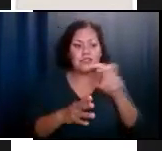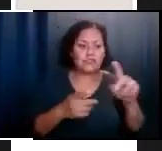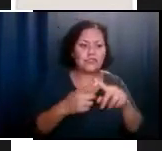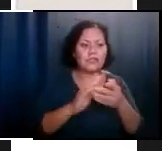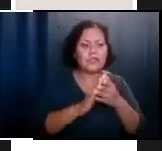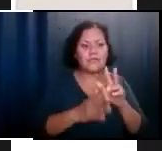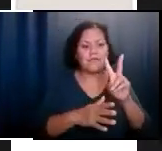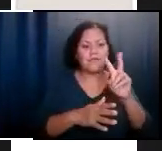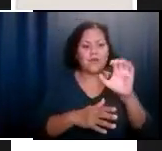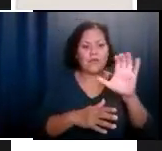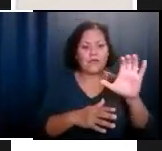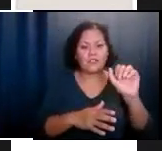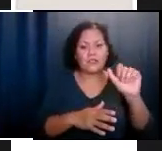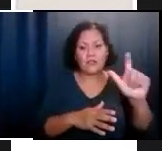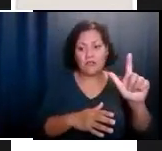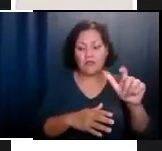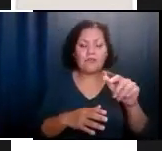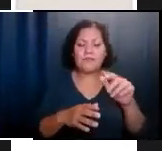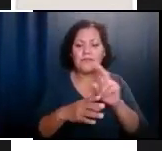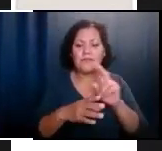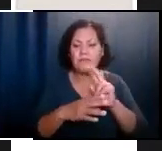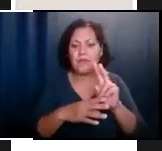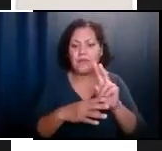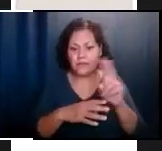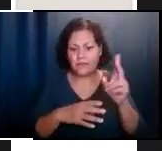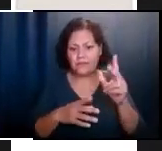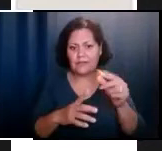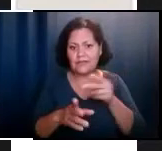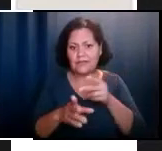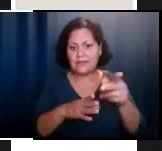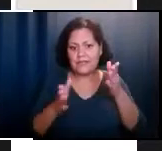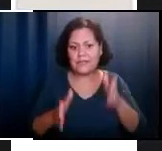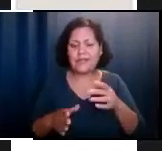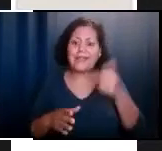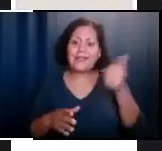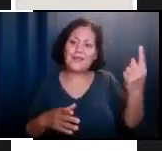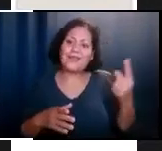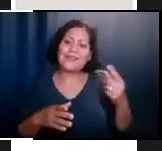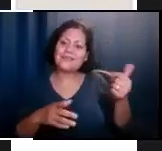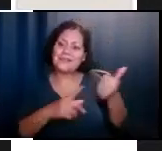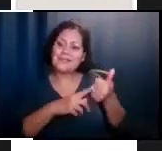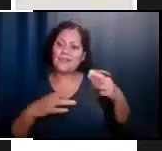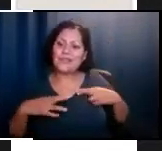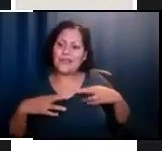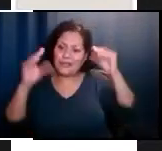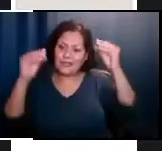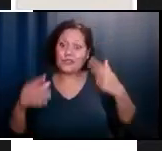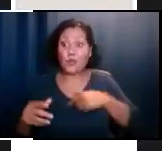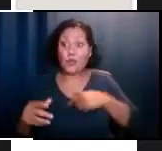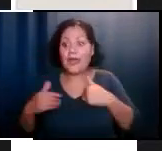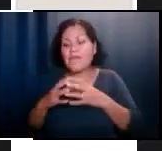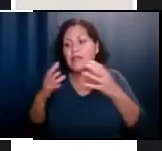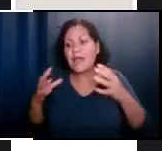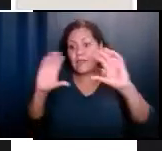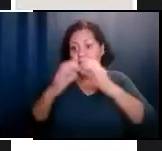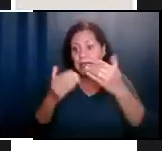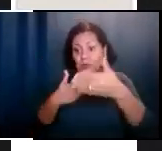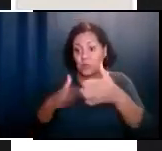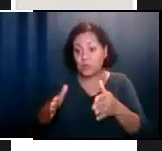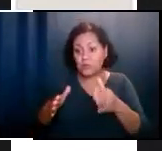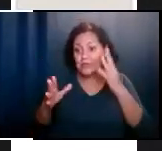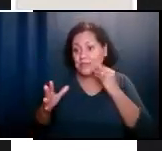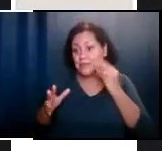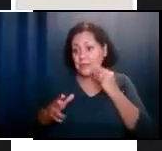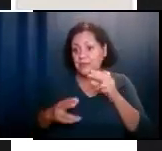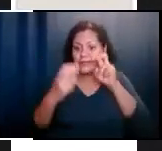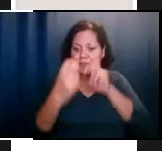of our other vocational employment specialists is a retired teacher as well. So we have a lot of classroom experience, sitting down,